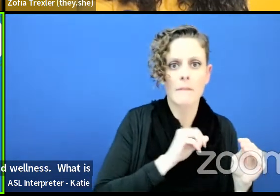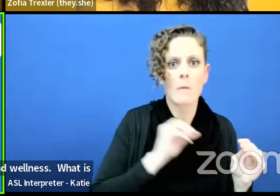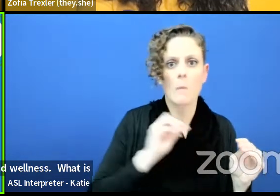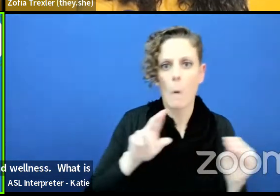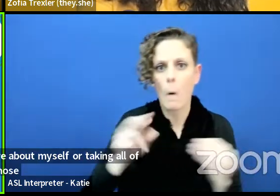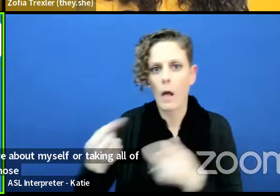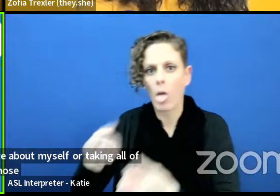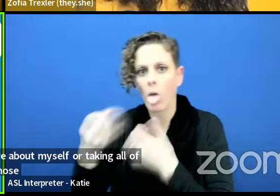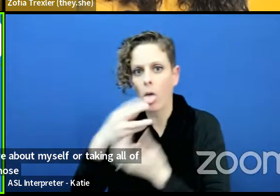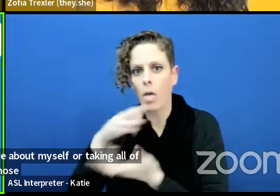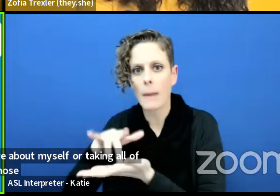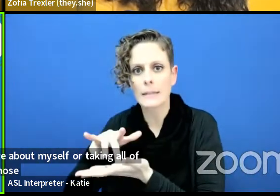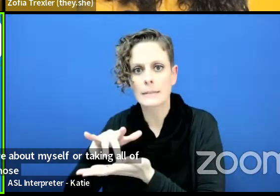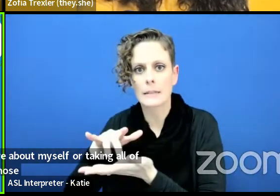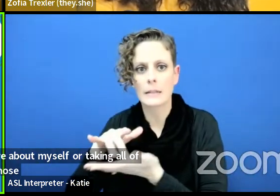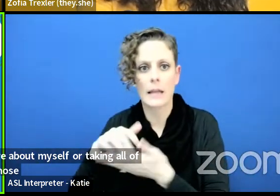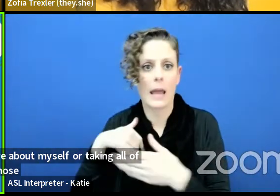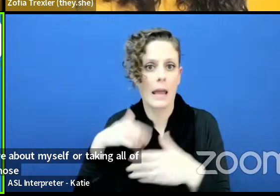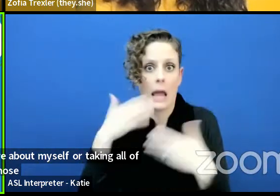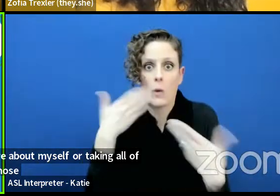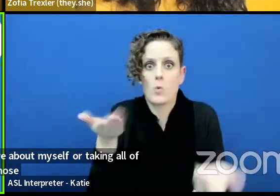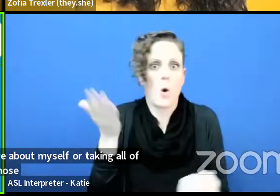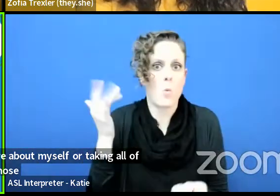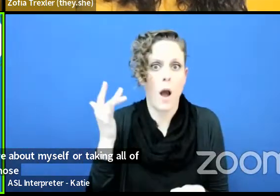and I don't know why.